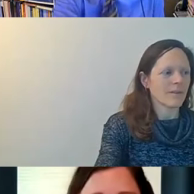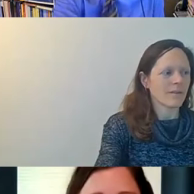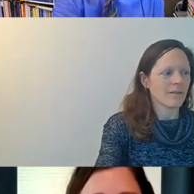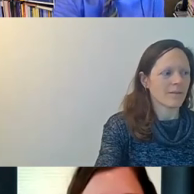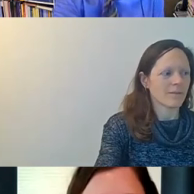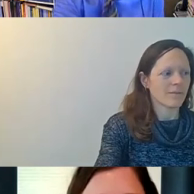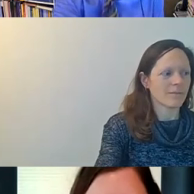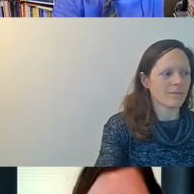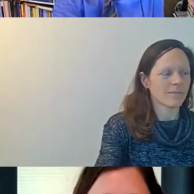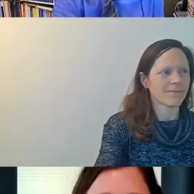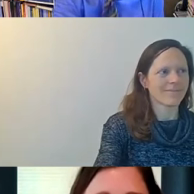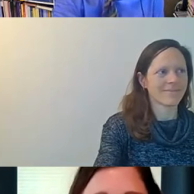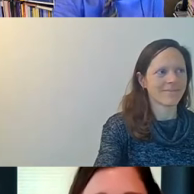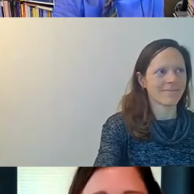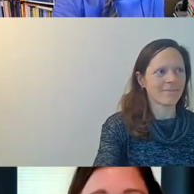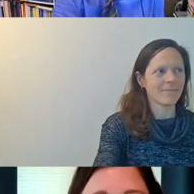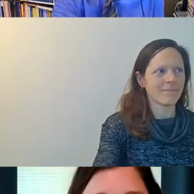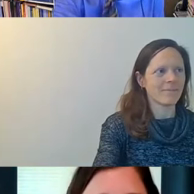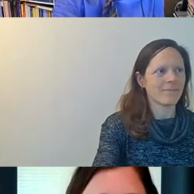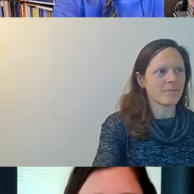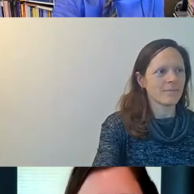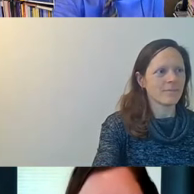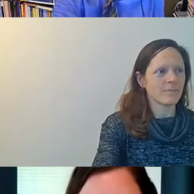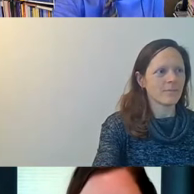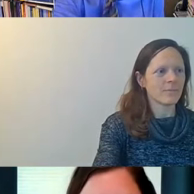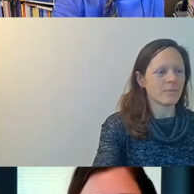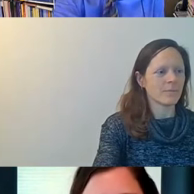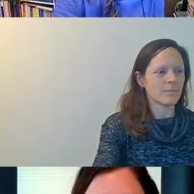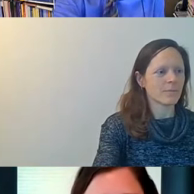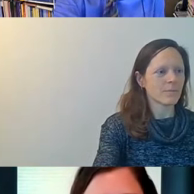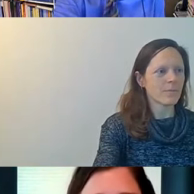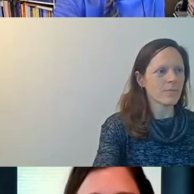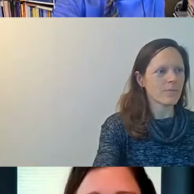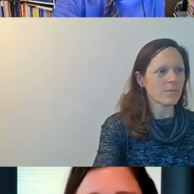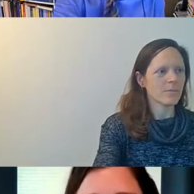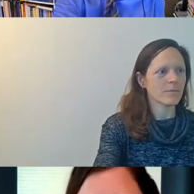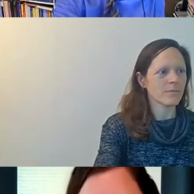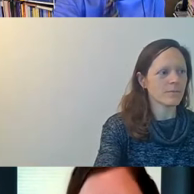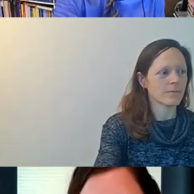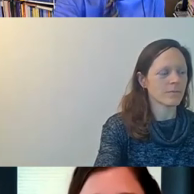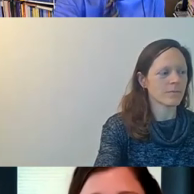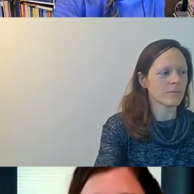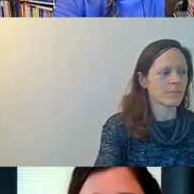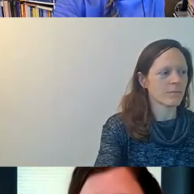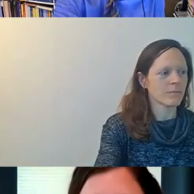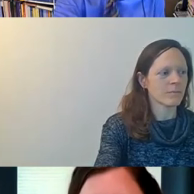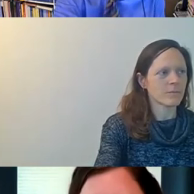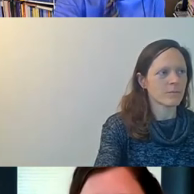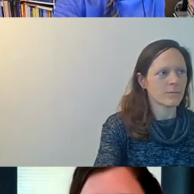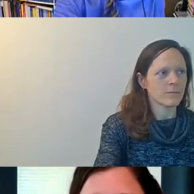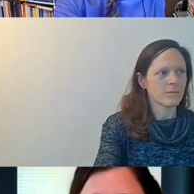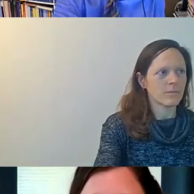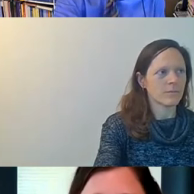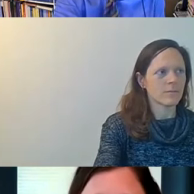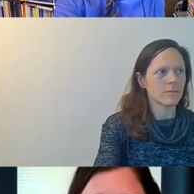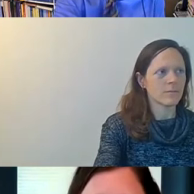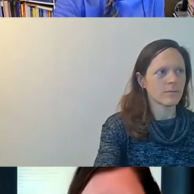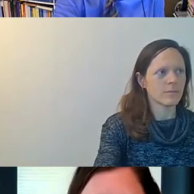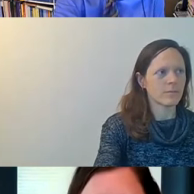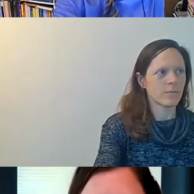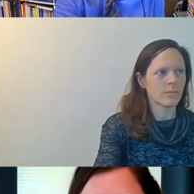Thank you so much, Anna. I think seeing those national stats in this context is really helpful, especially what people